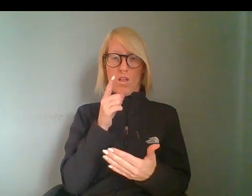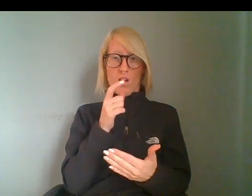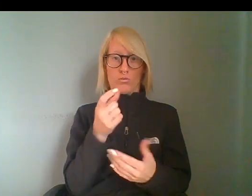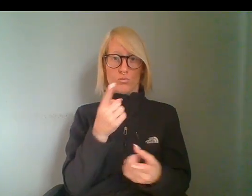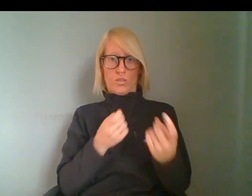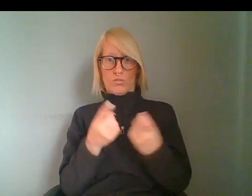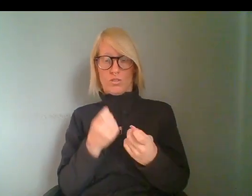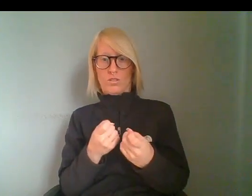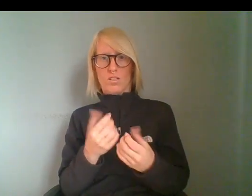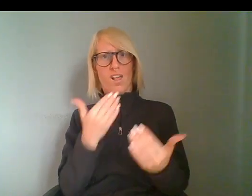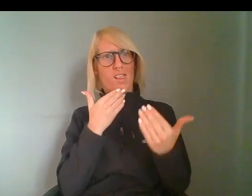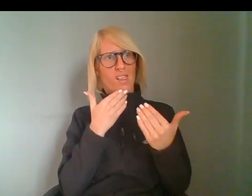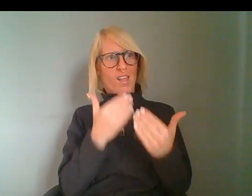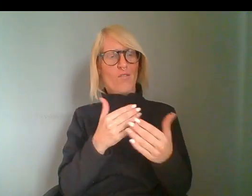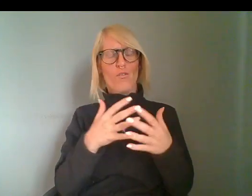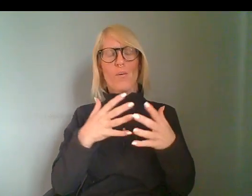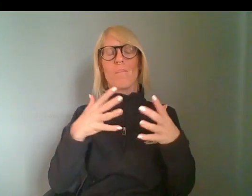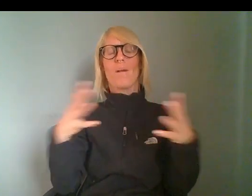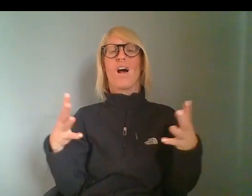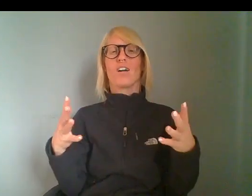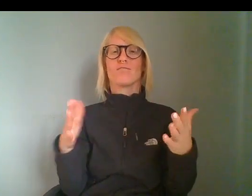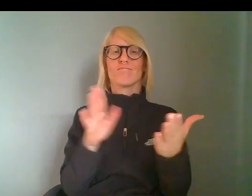So thank you very much.